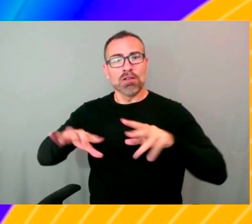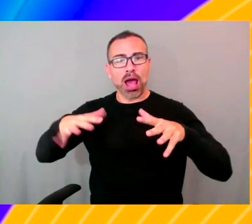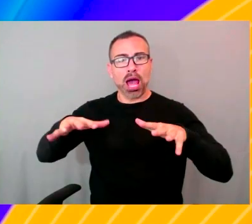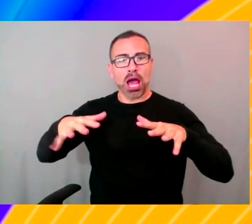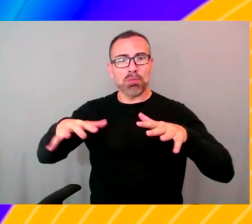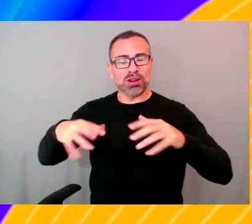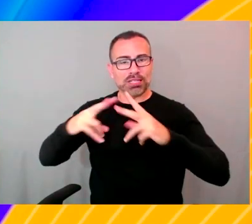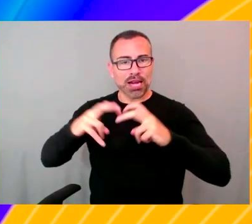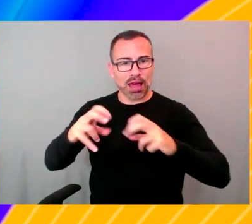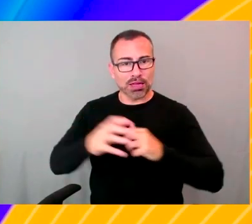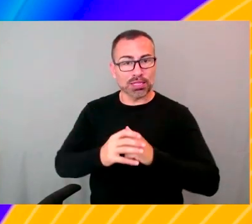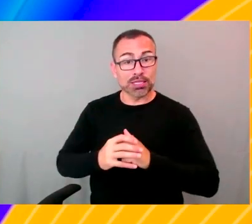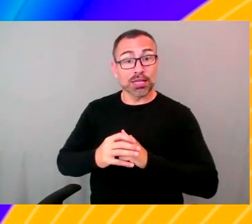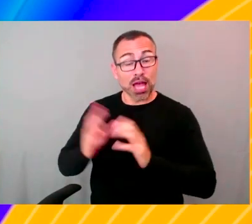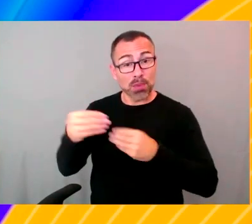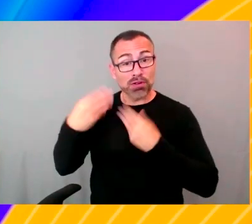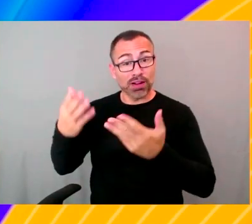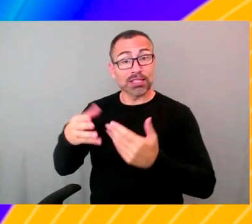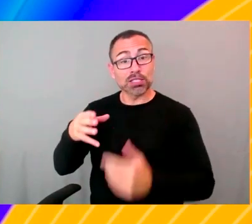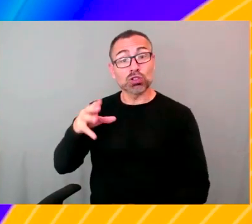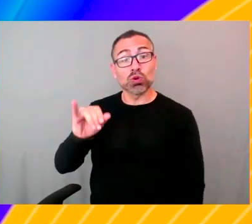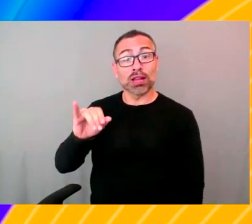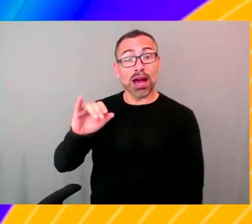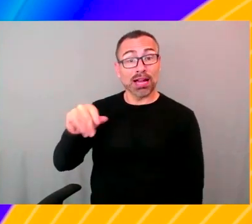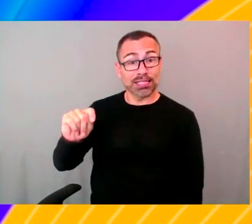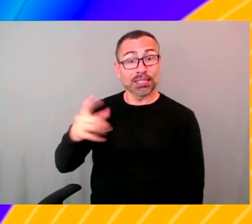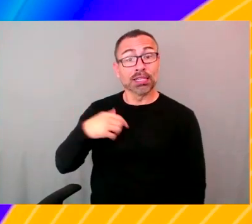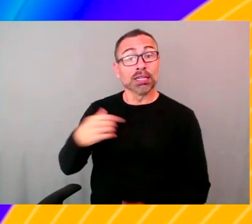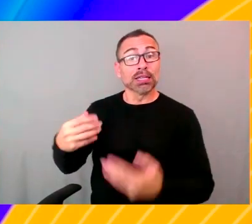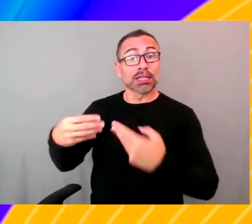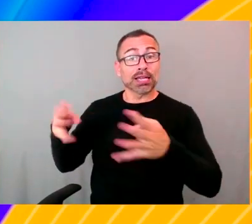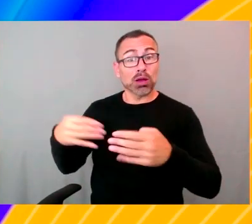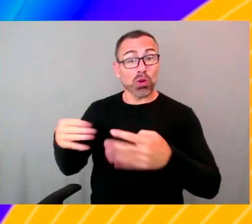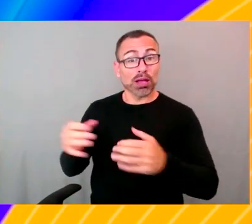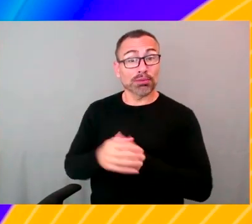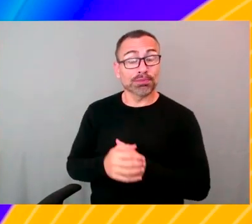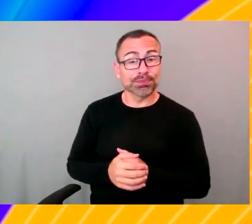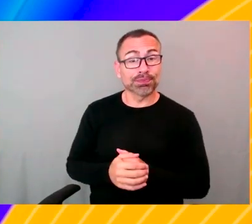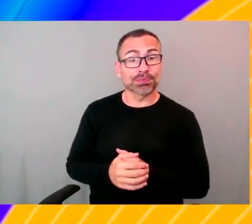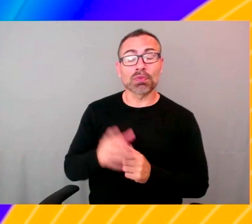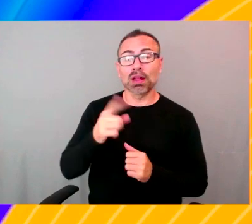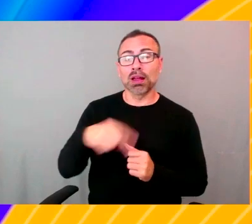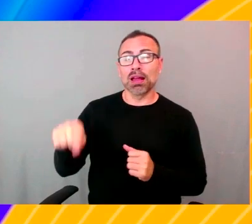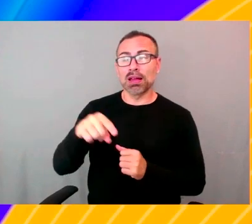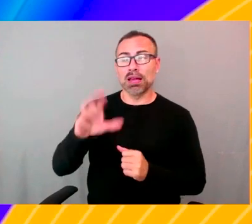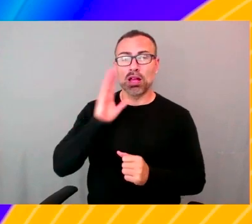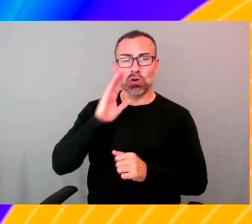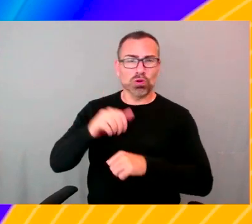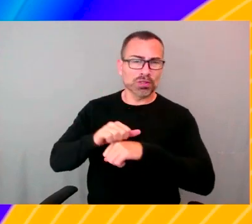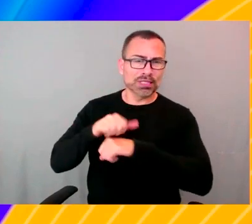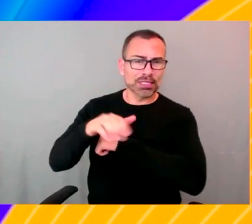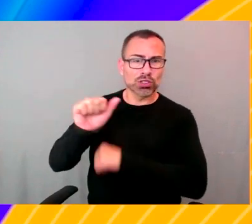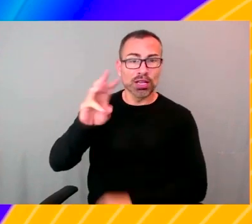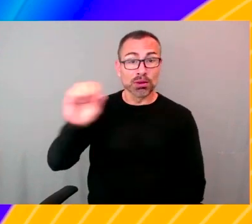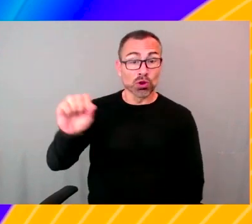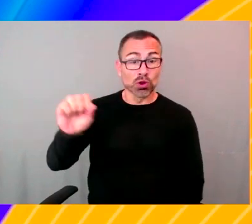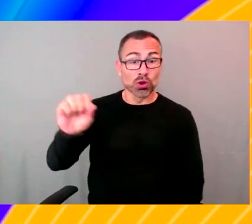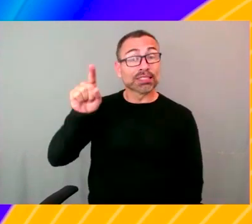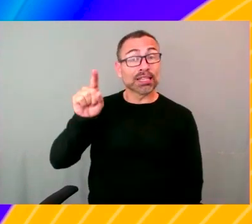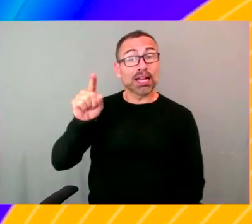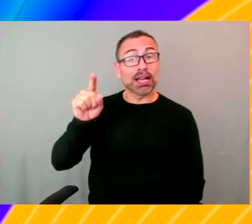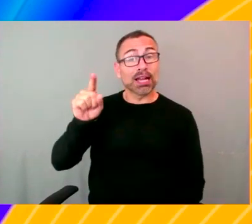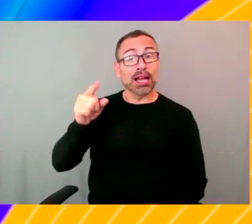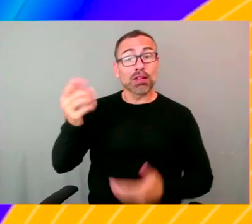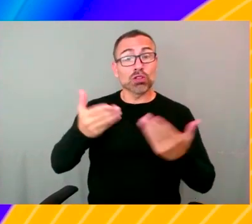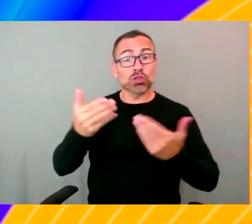collects all the data from different kinds of sensors, sends it to AWS. That's where the Monitron, the service itself is using machine learning